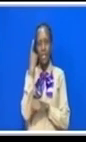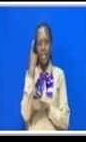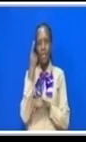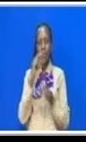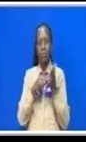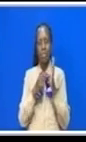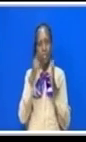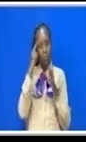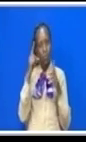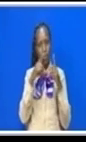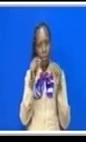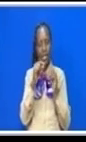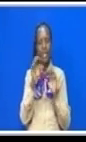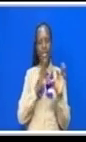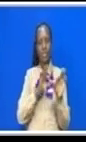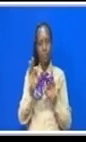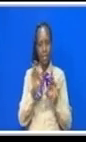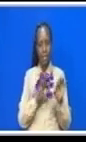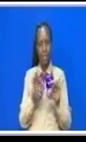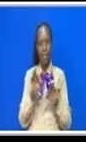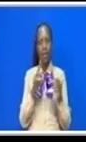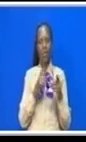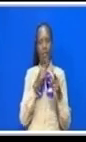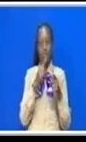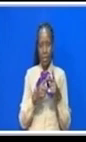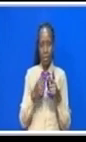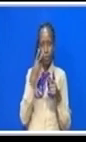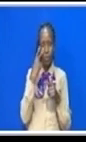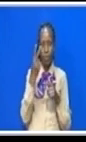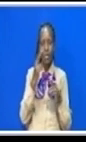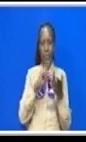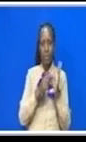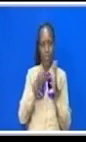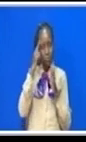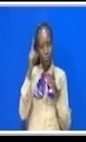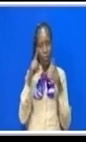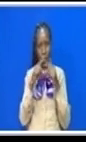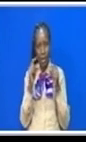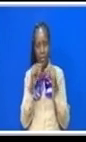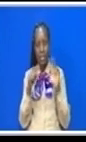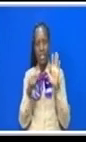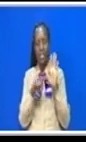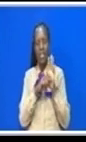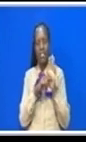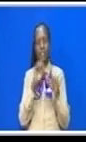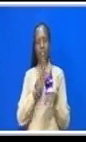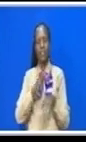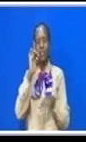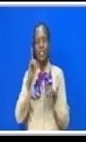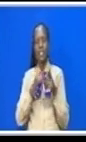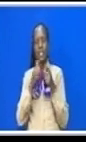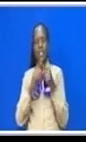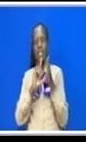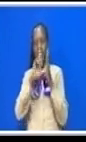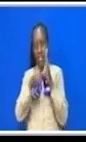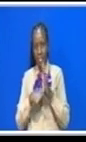explain. Then we'll go further to look at the meaning of negative effects. Then later we can look